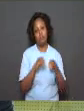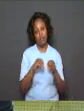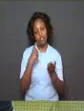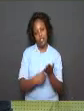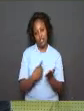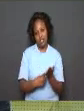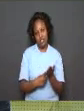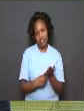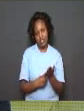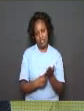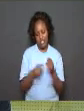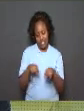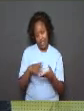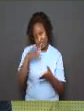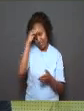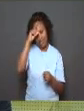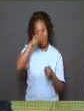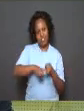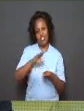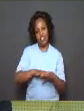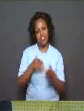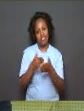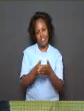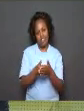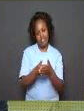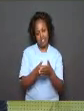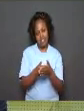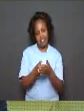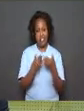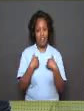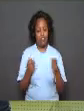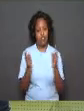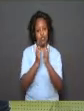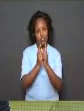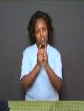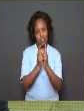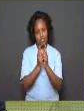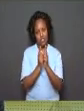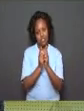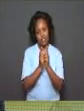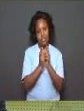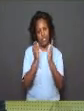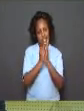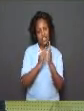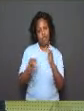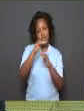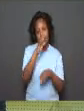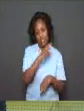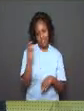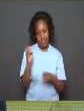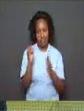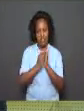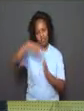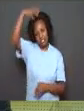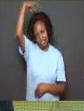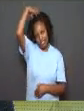Students, this is the end of our lesson about the relationship between rule of law and